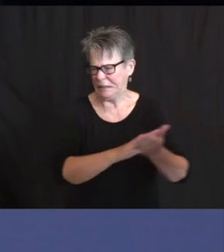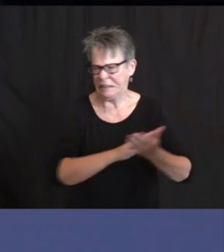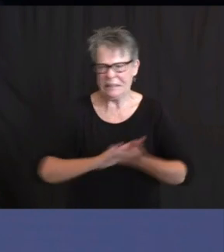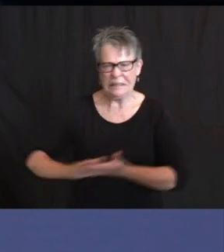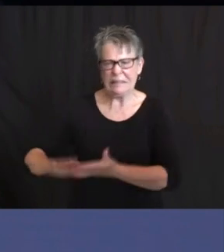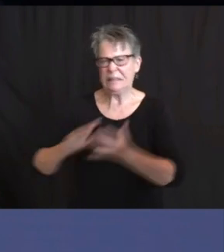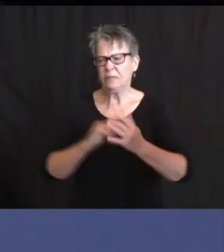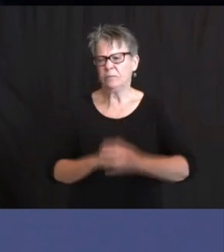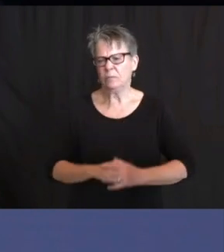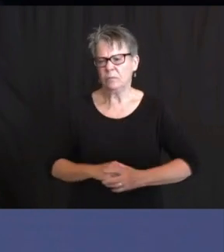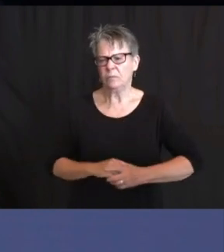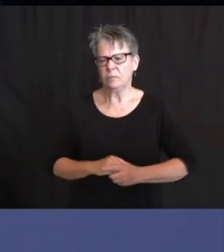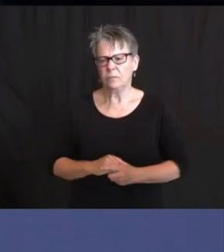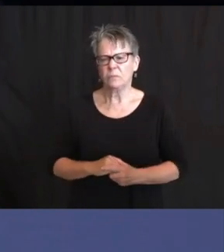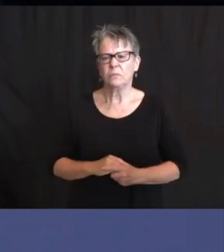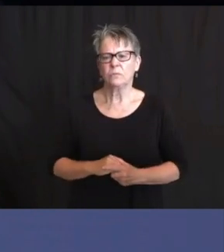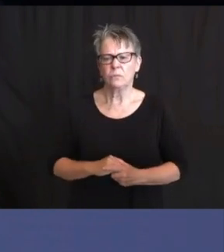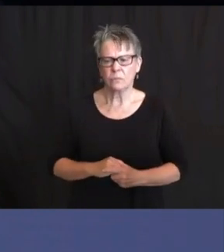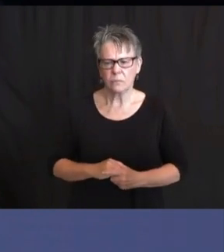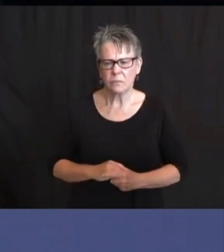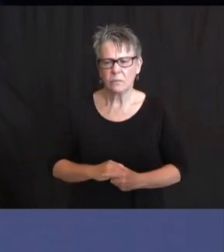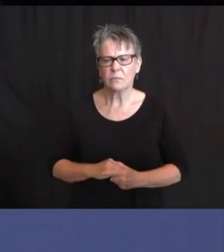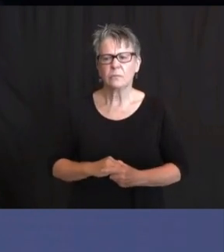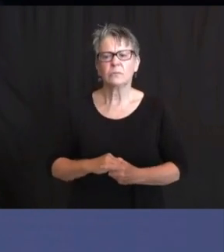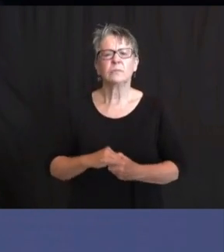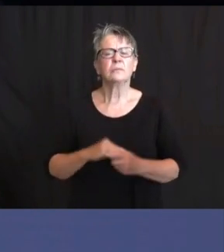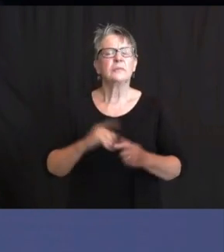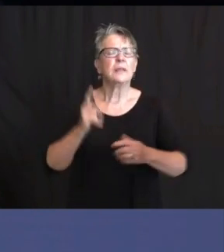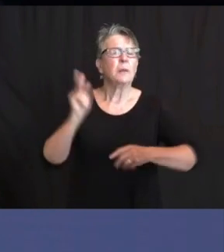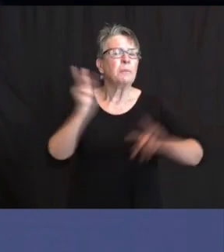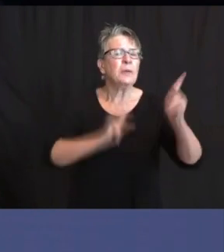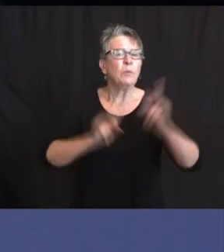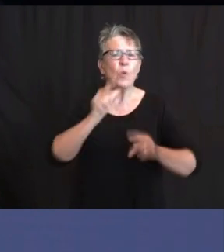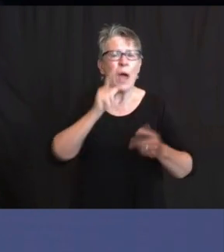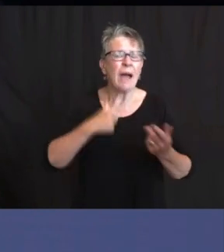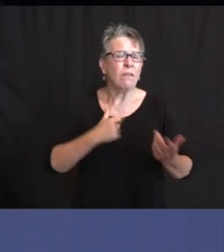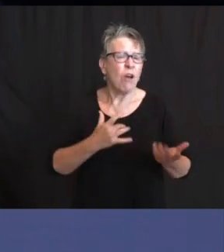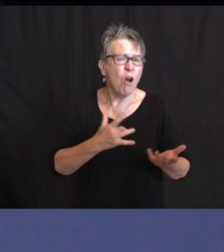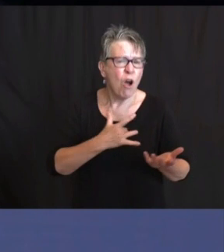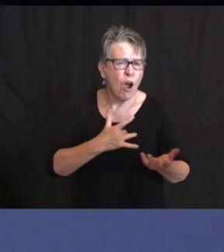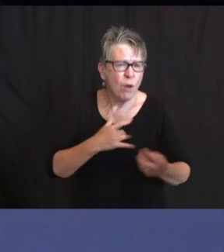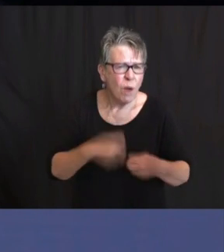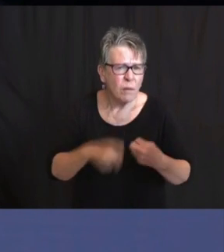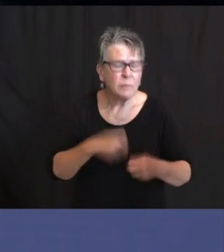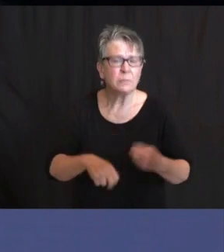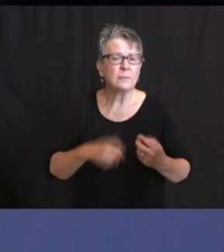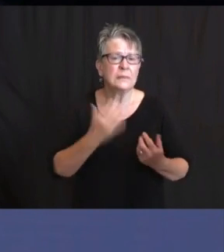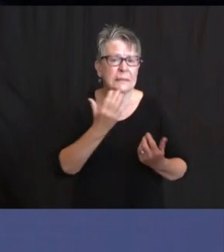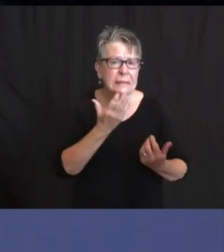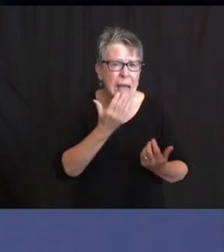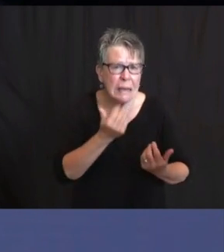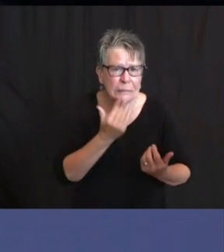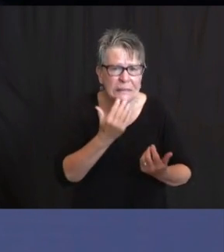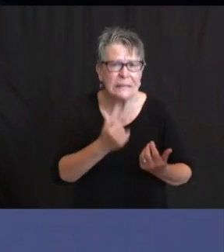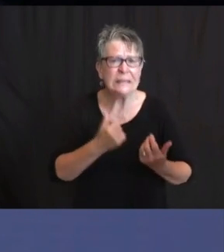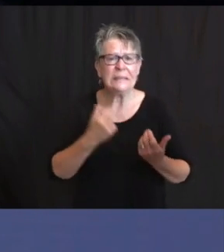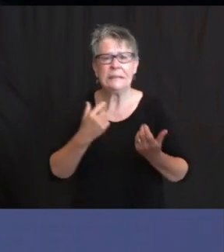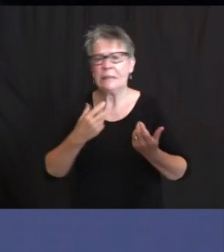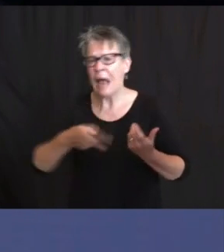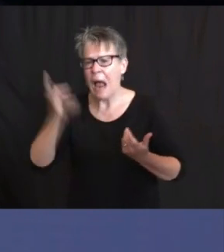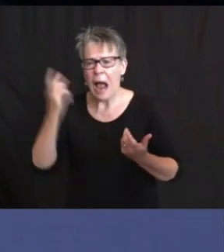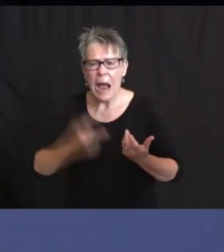lung disease, take steps to reduce the risk of their exposure. CDC released data this week that